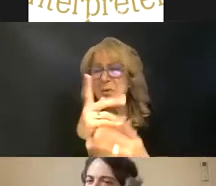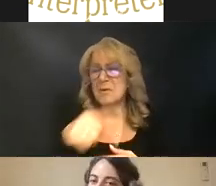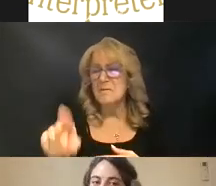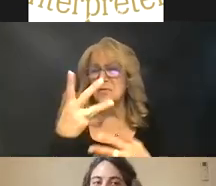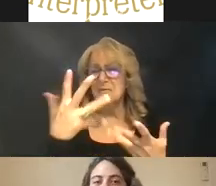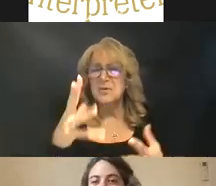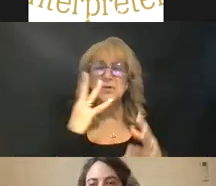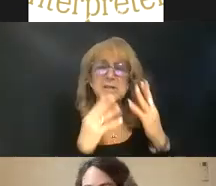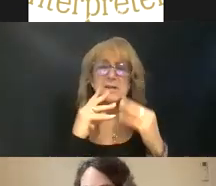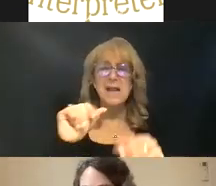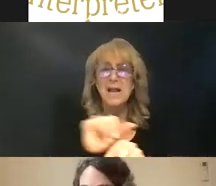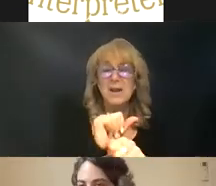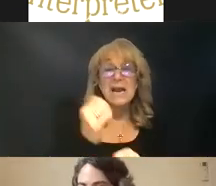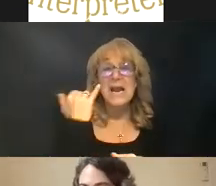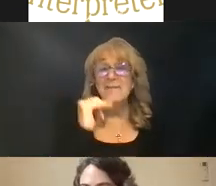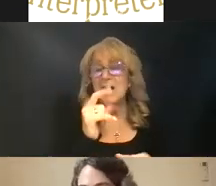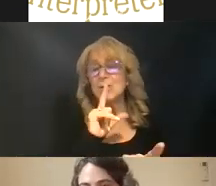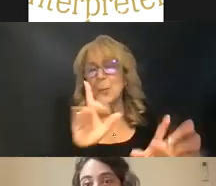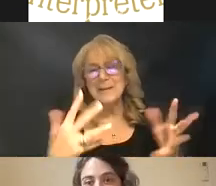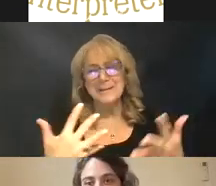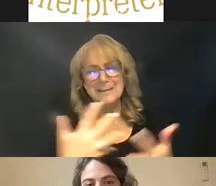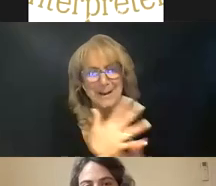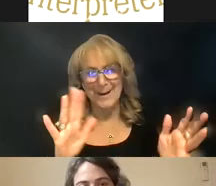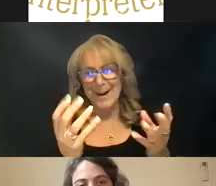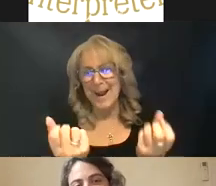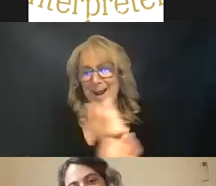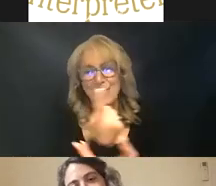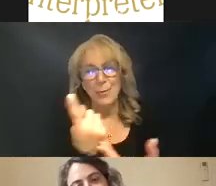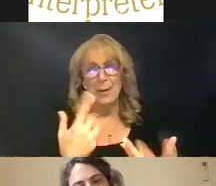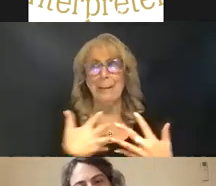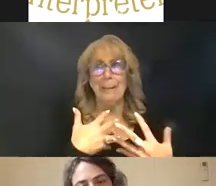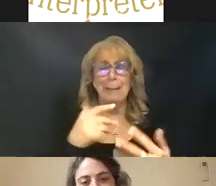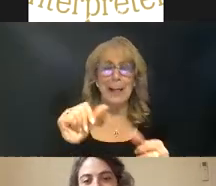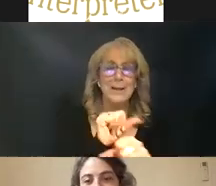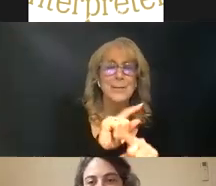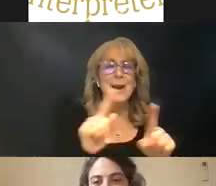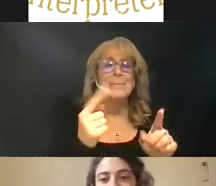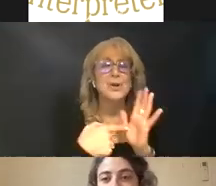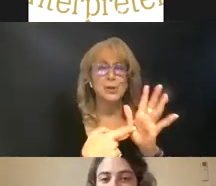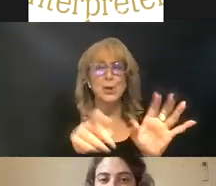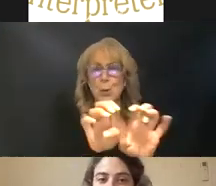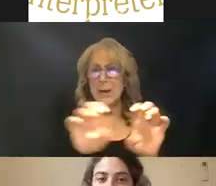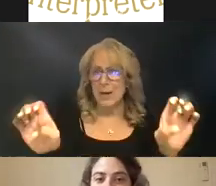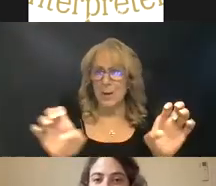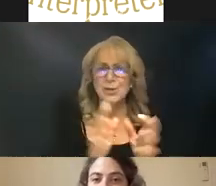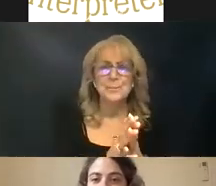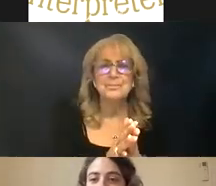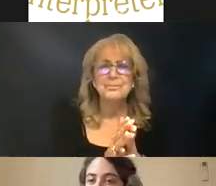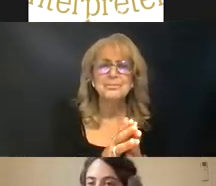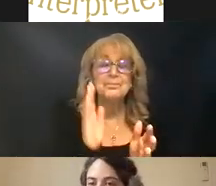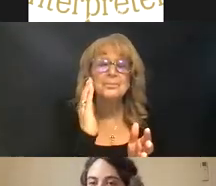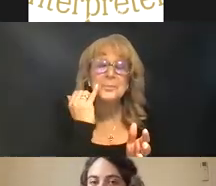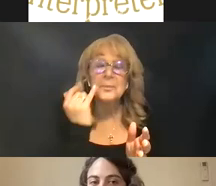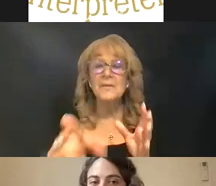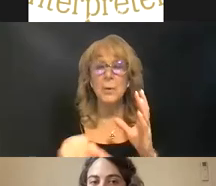or even if you had, don't be scared, but I'm going to show you an equation. And this equation actually just tells you that if you add